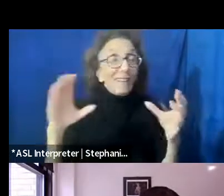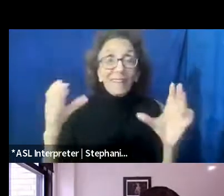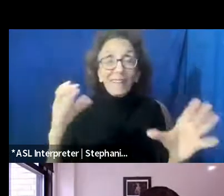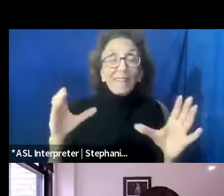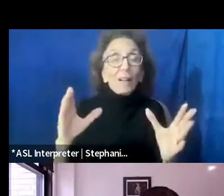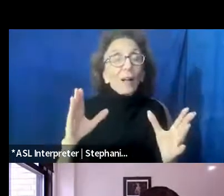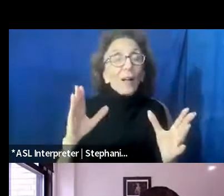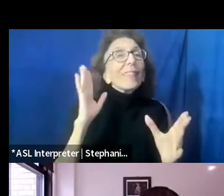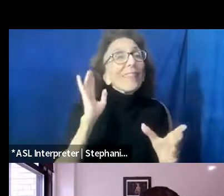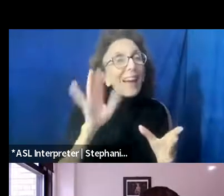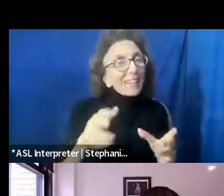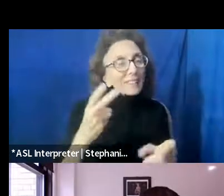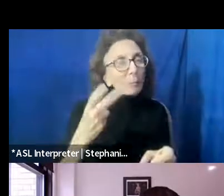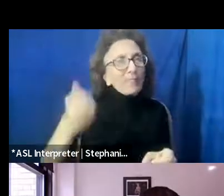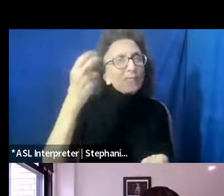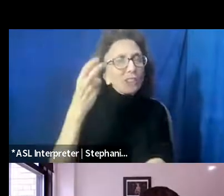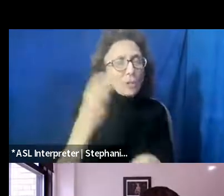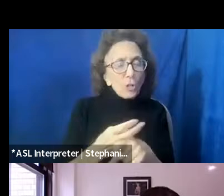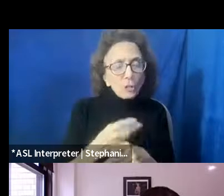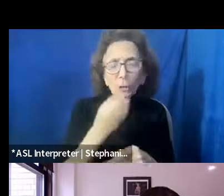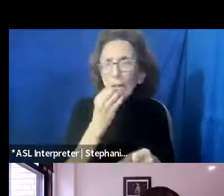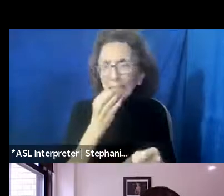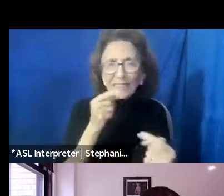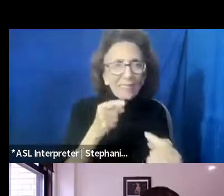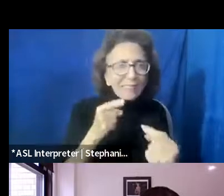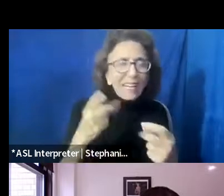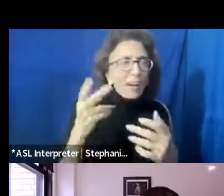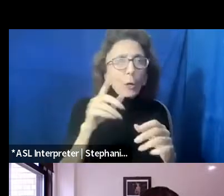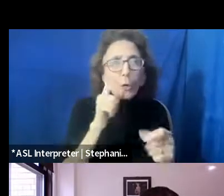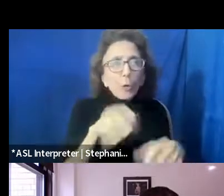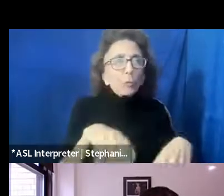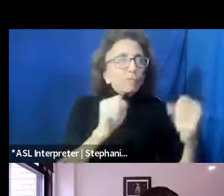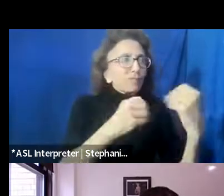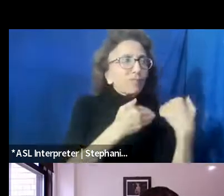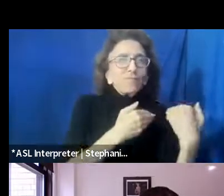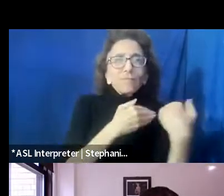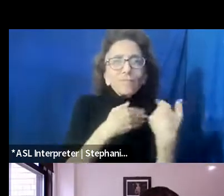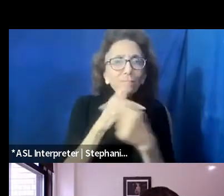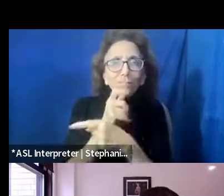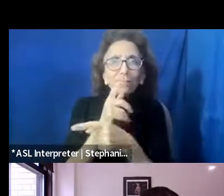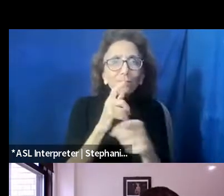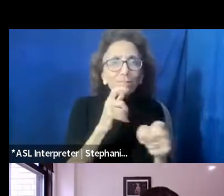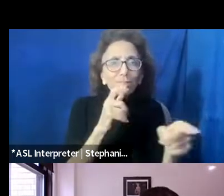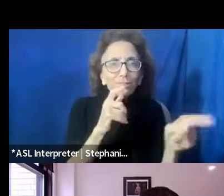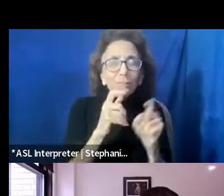think, the biggest headache for us over the last year as we've grown.